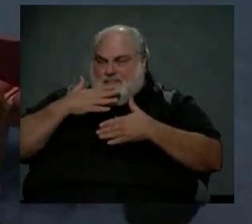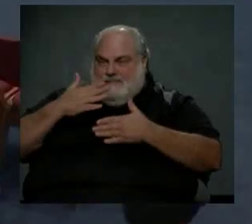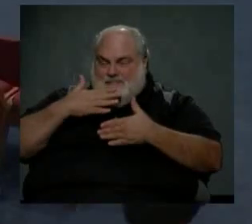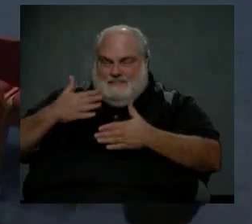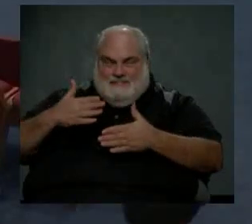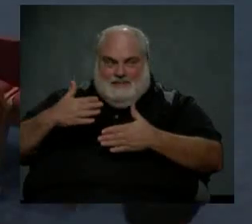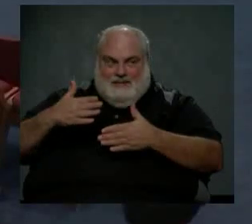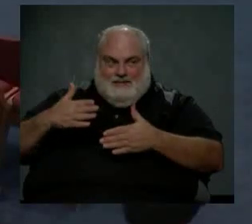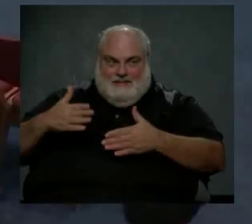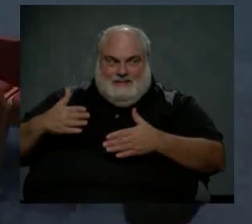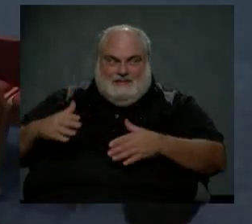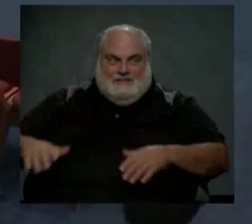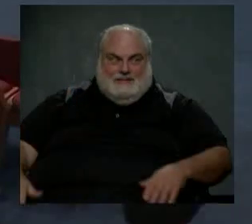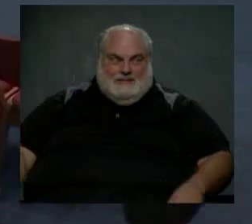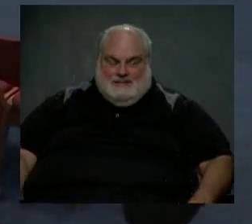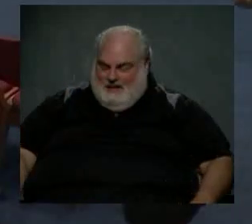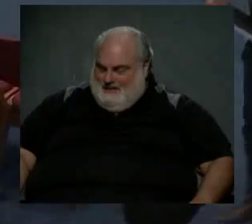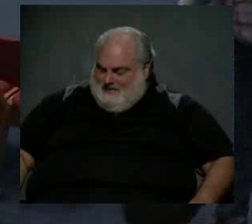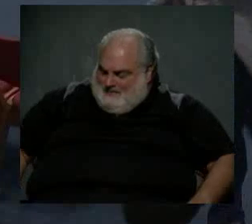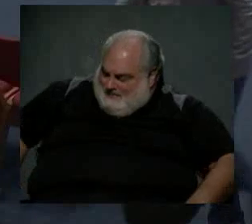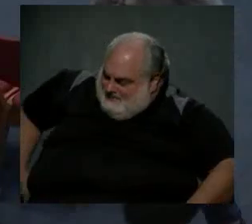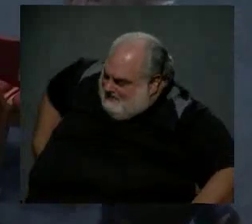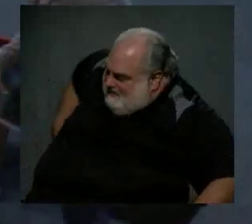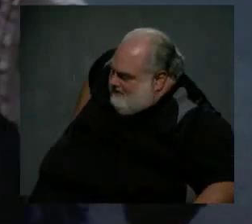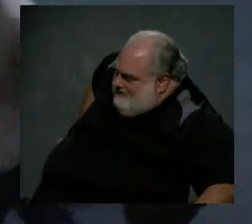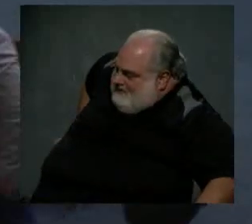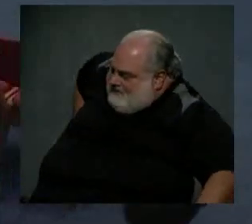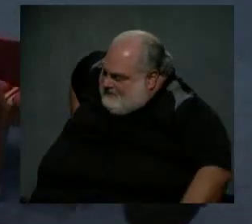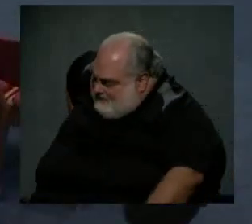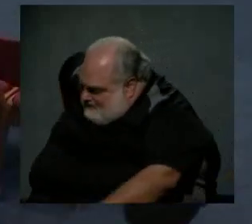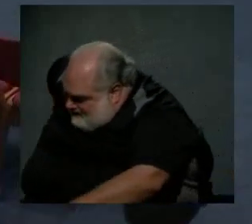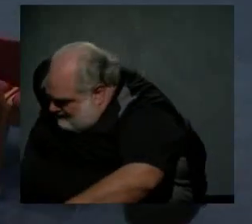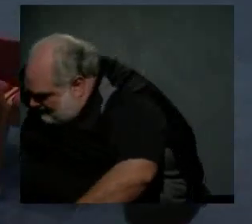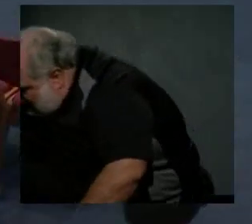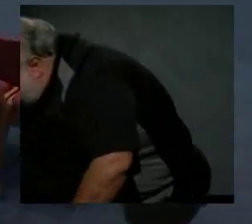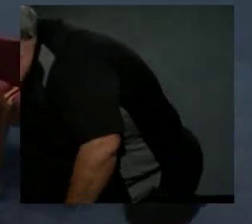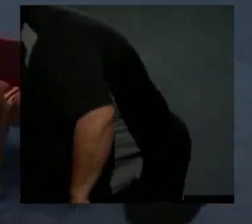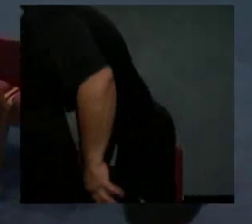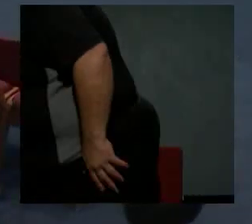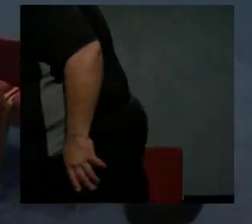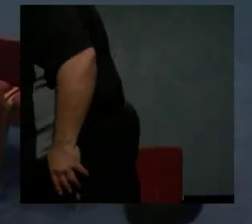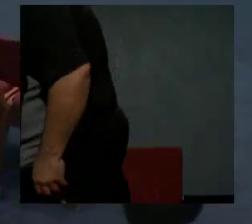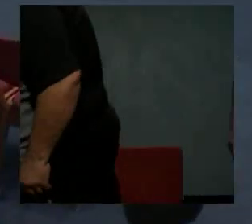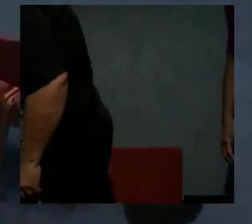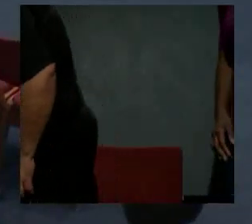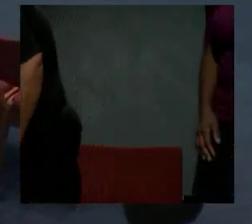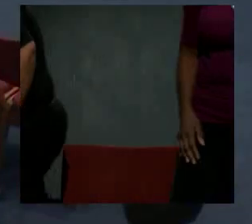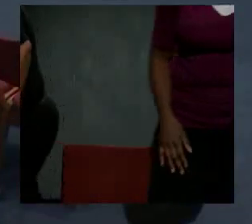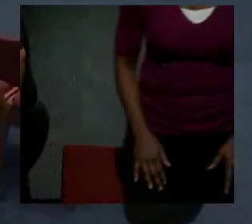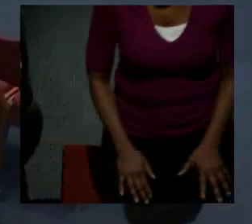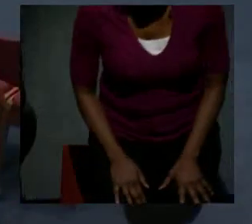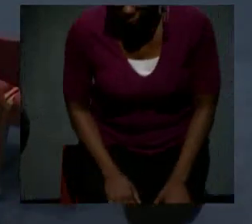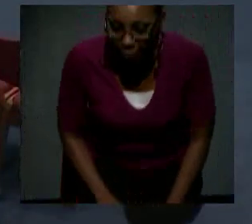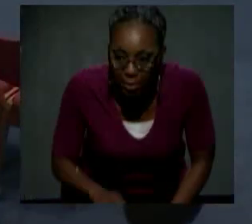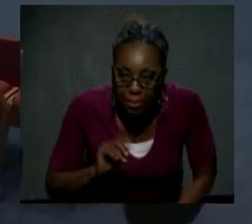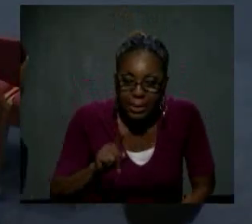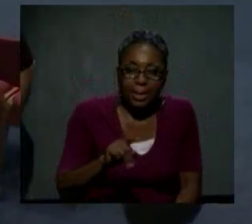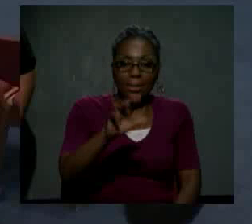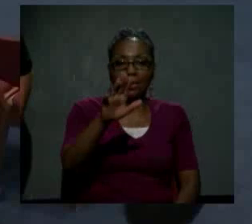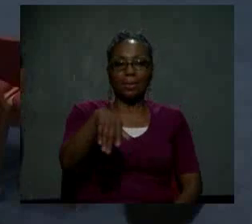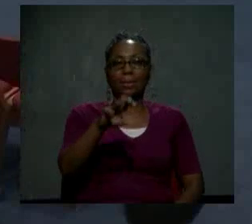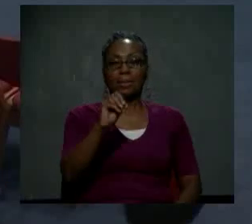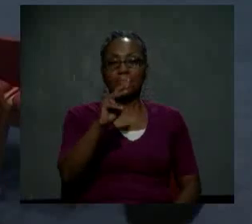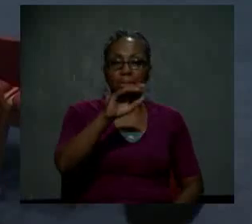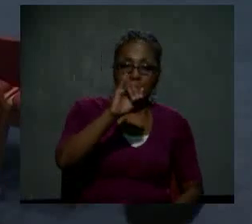welcome. Thank you. Director Hendricks? I wanted to ask Mr. Jones, are we talking